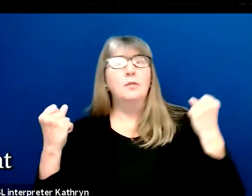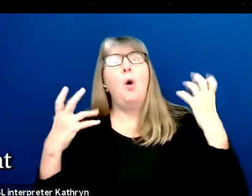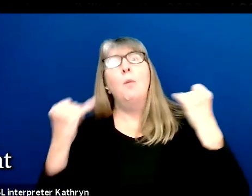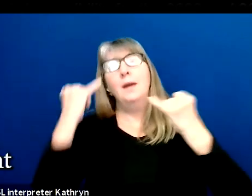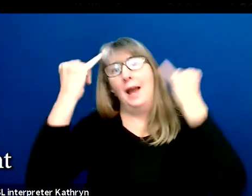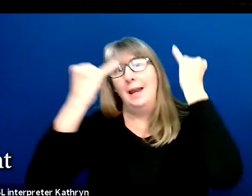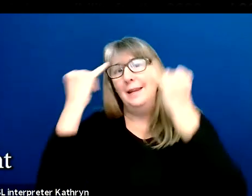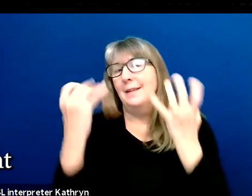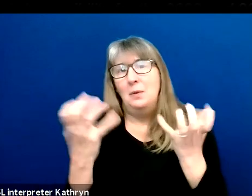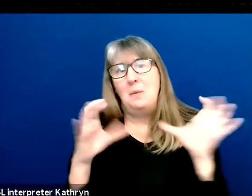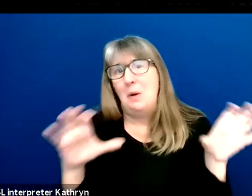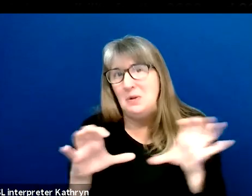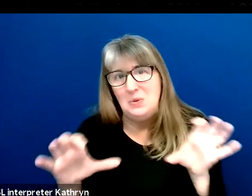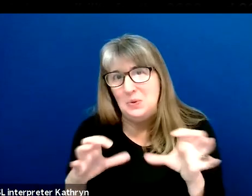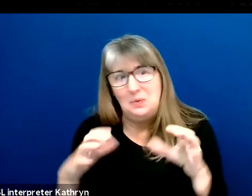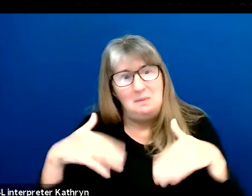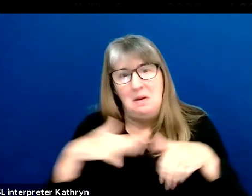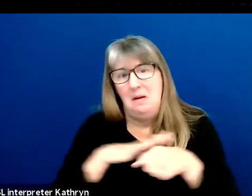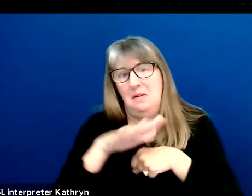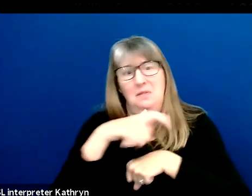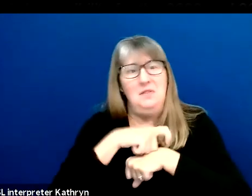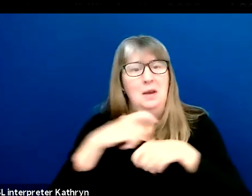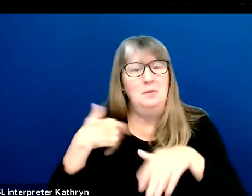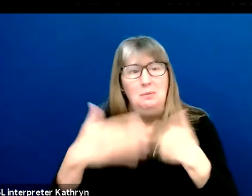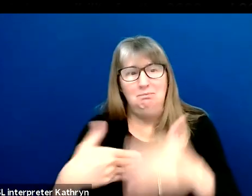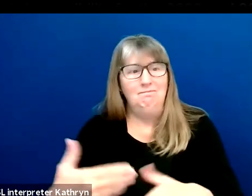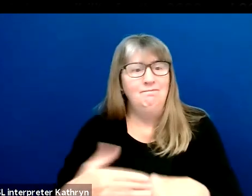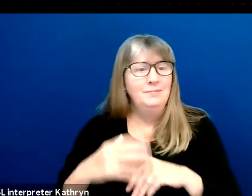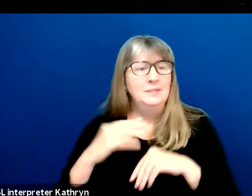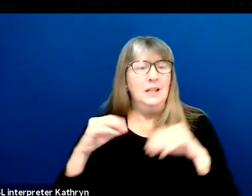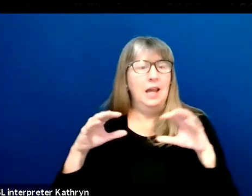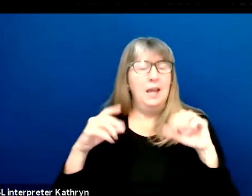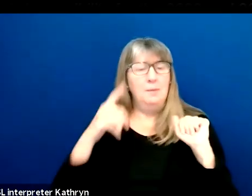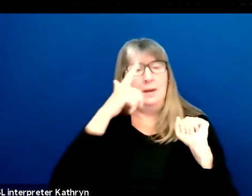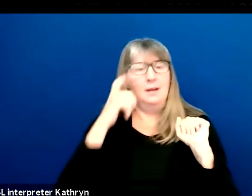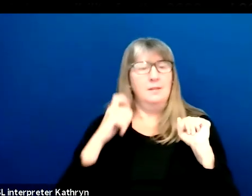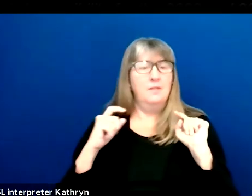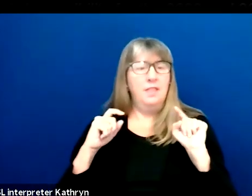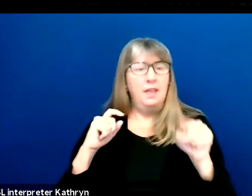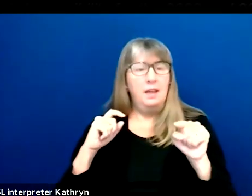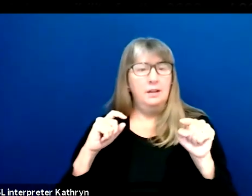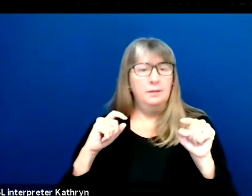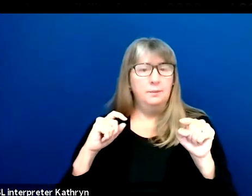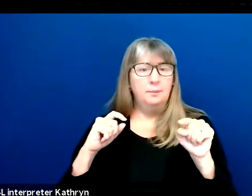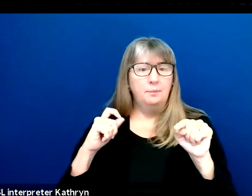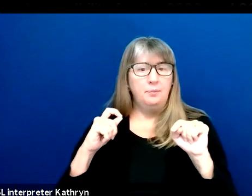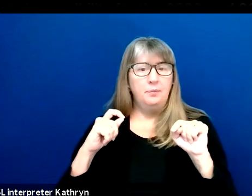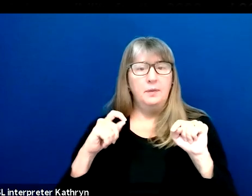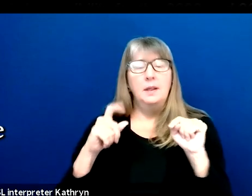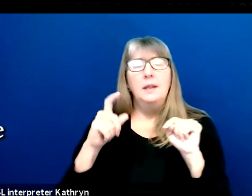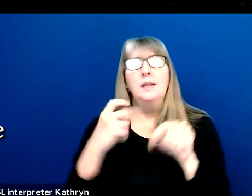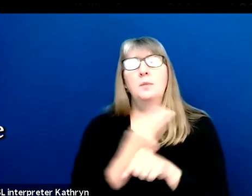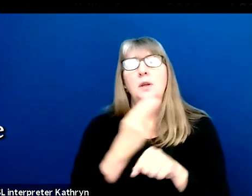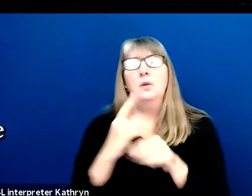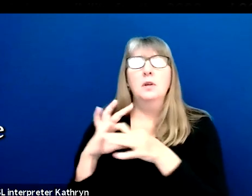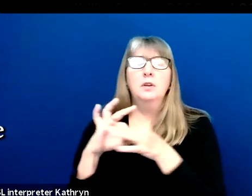it than what we have time to implement. And due to that nature, it needs to be used in conjunction